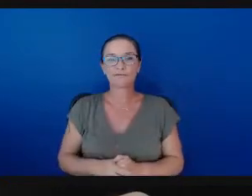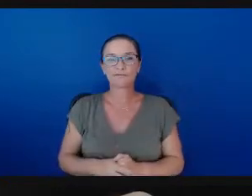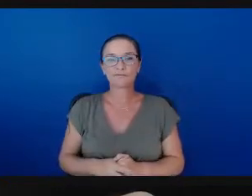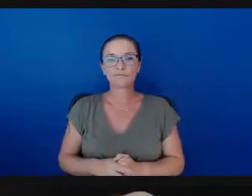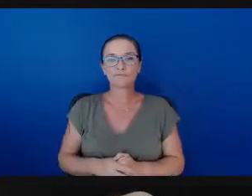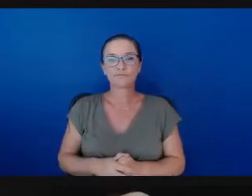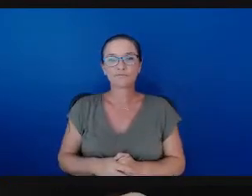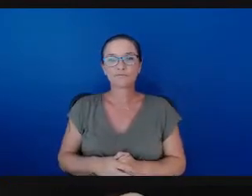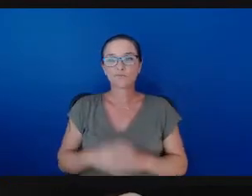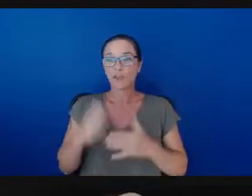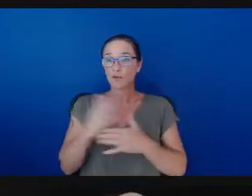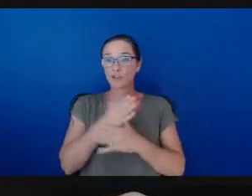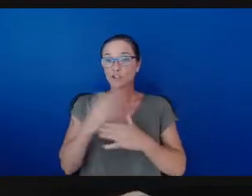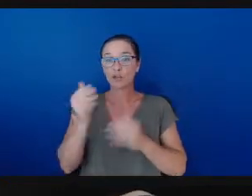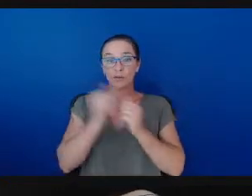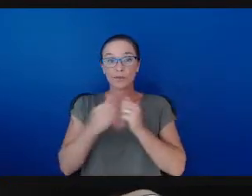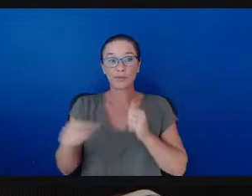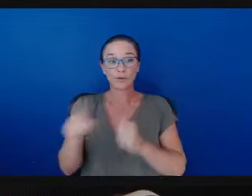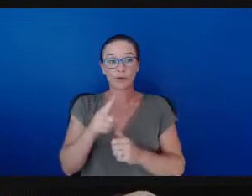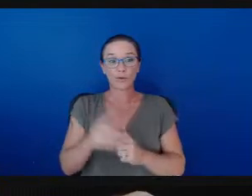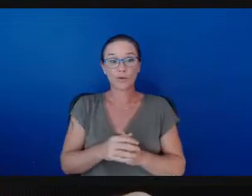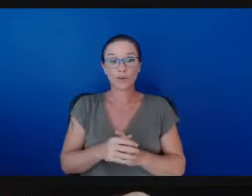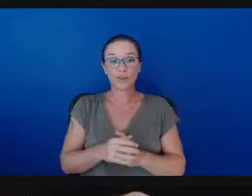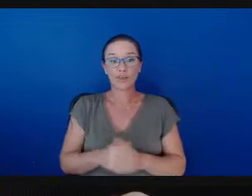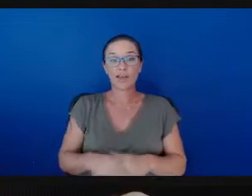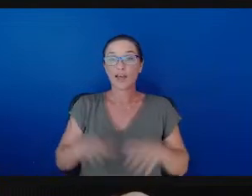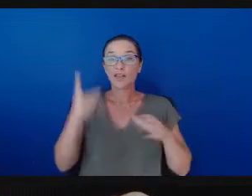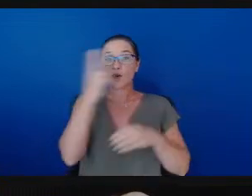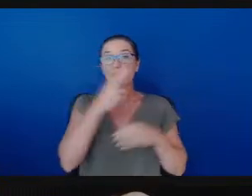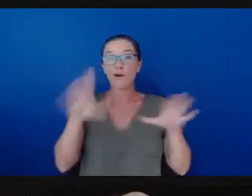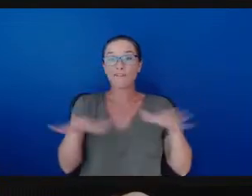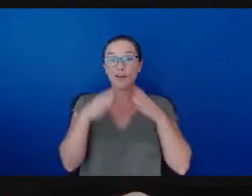And let's share with you guys our Hawaiian volcano summary